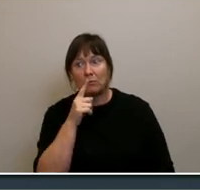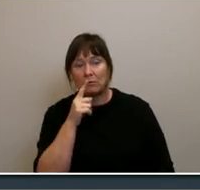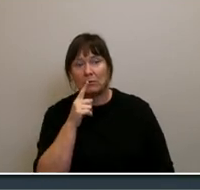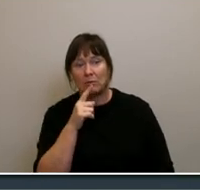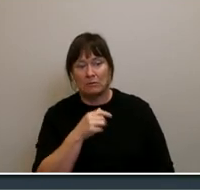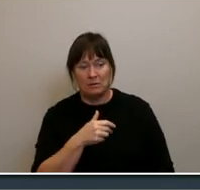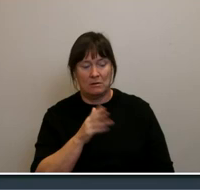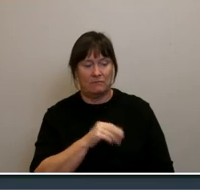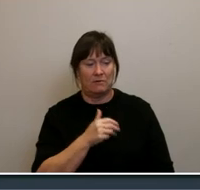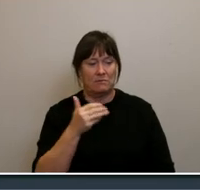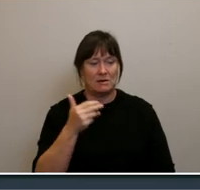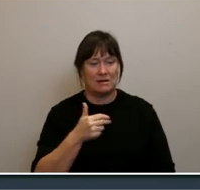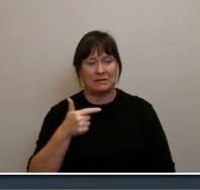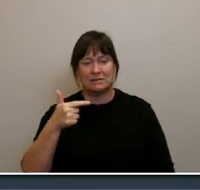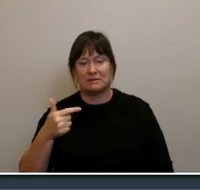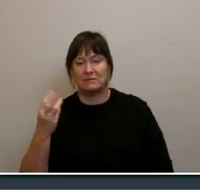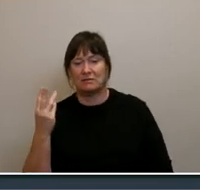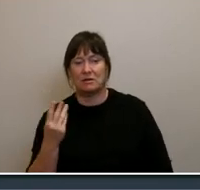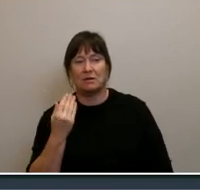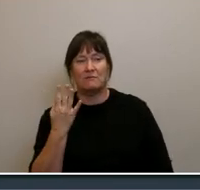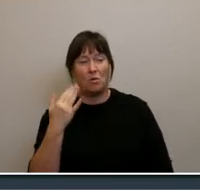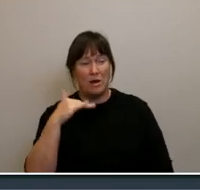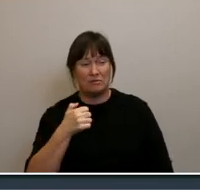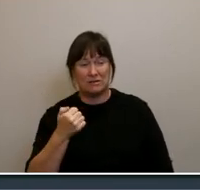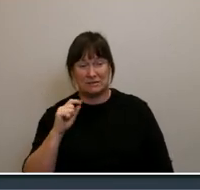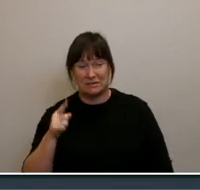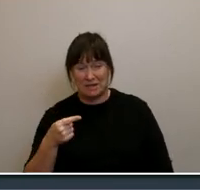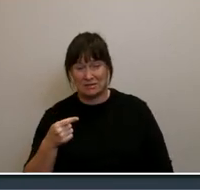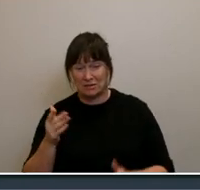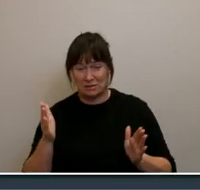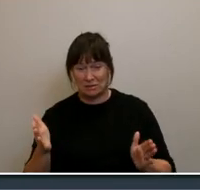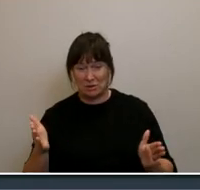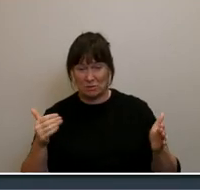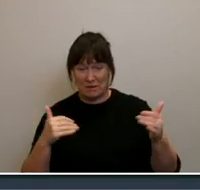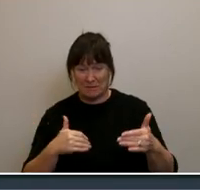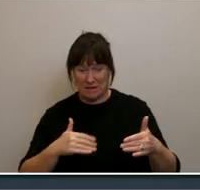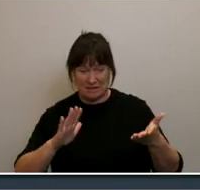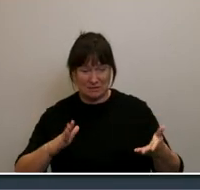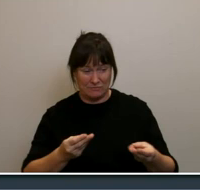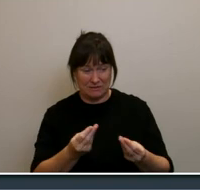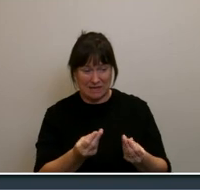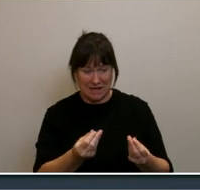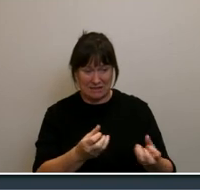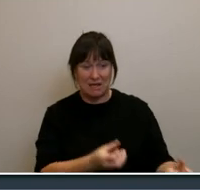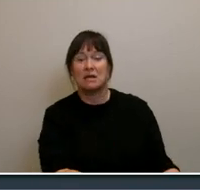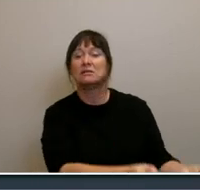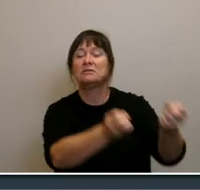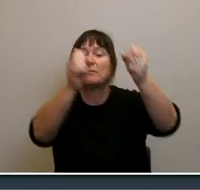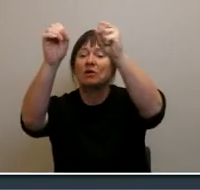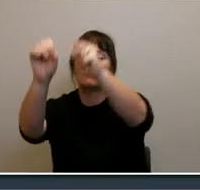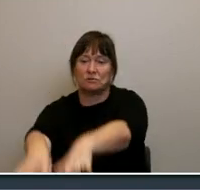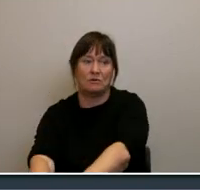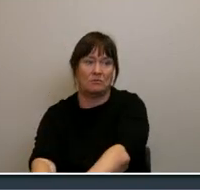in 1973. 460,000 cubic metres of pure good beach sand was dumped offshore in an